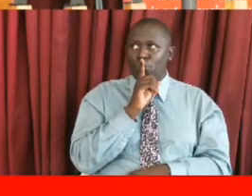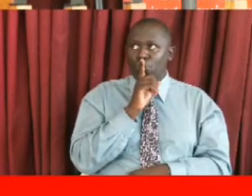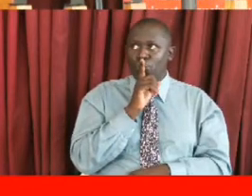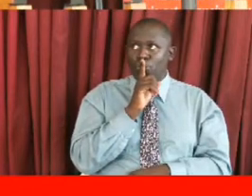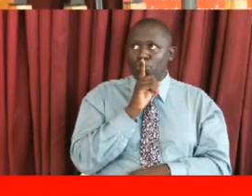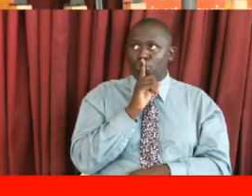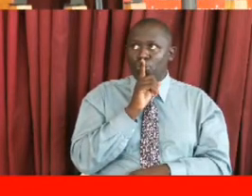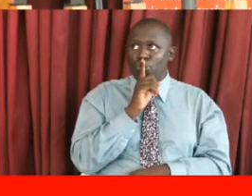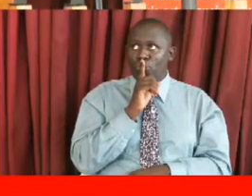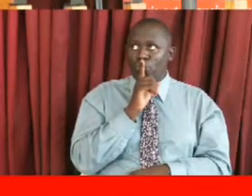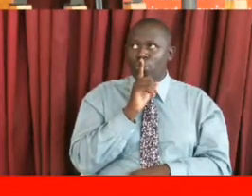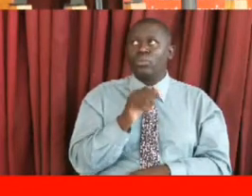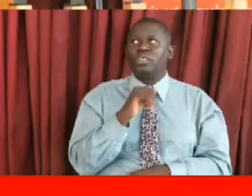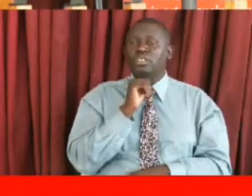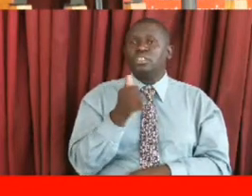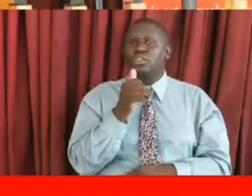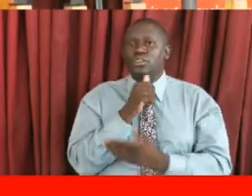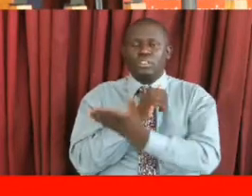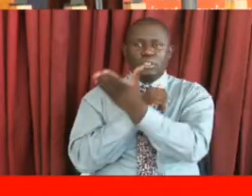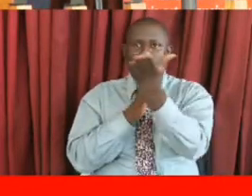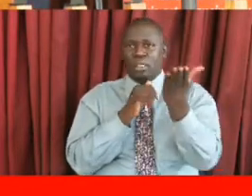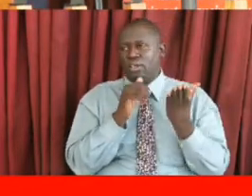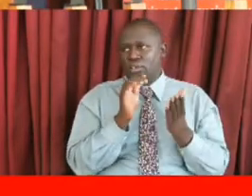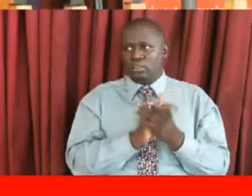silence he's not